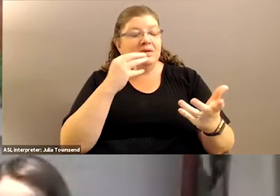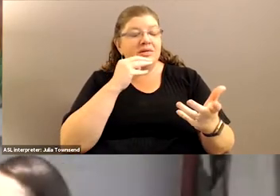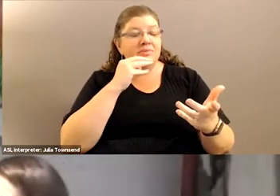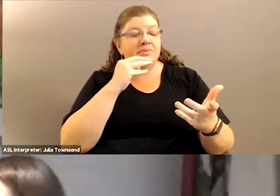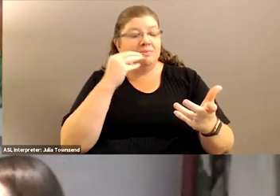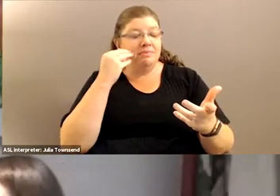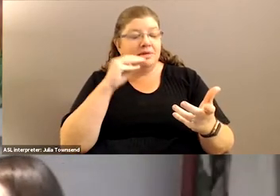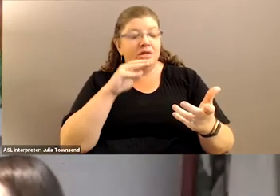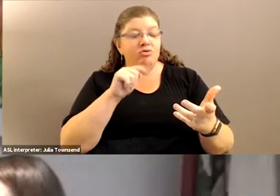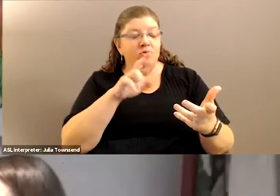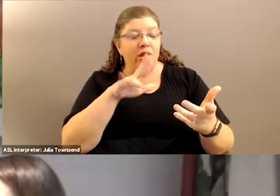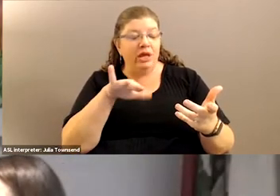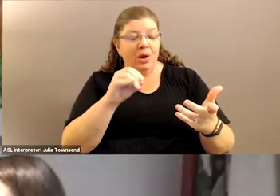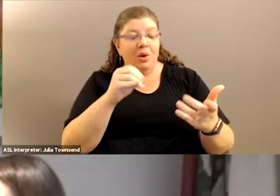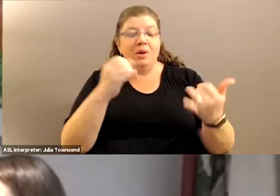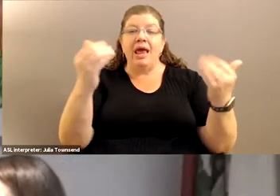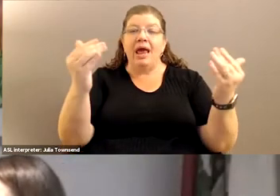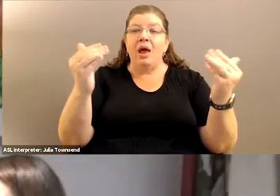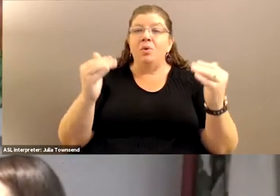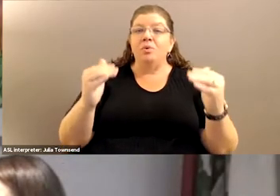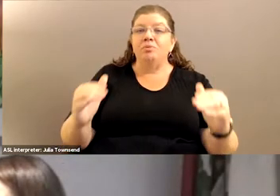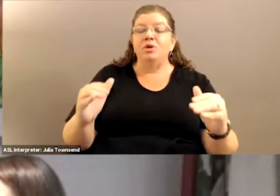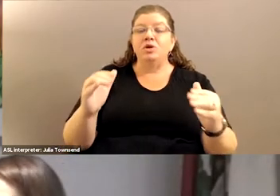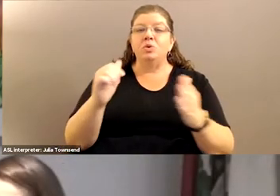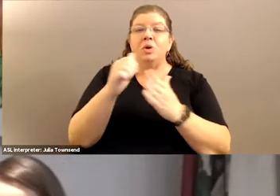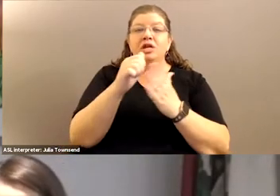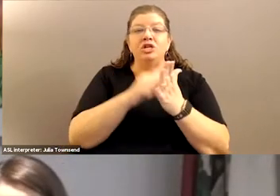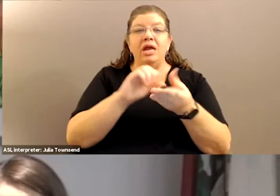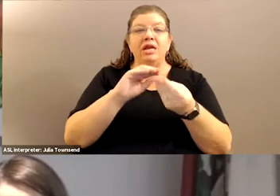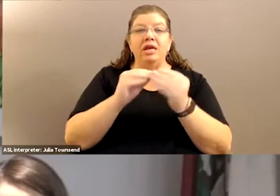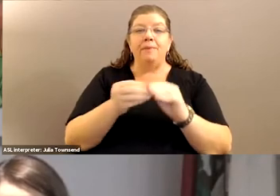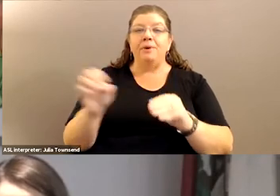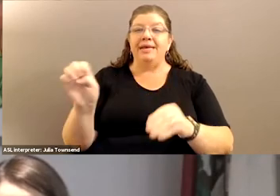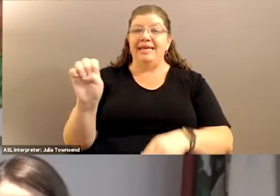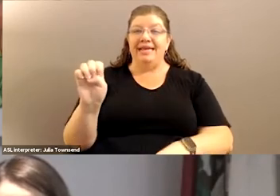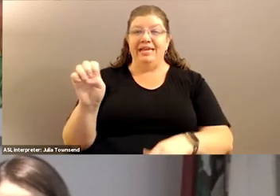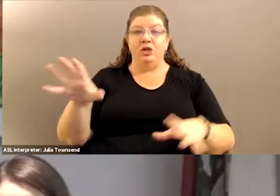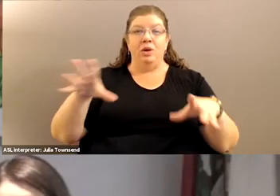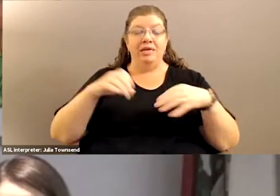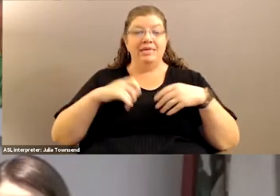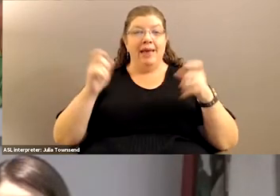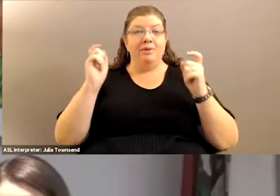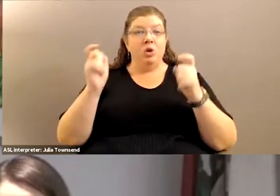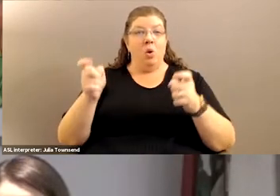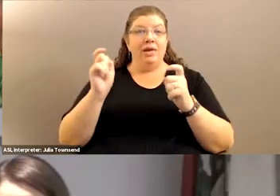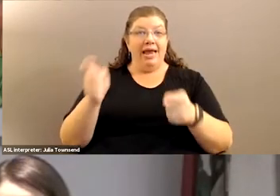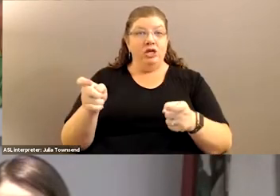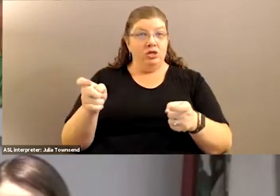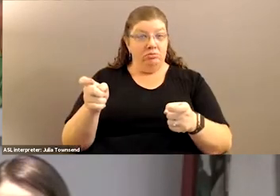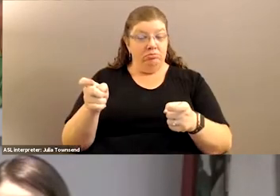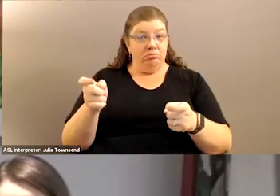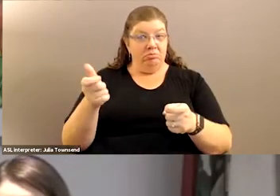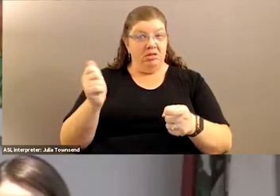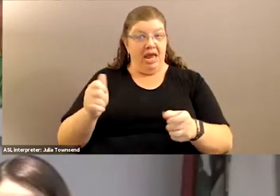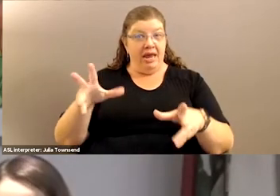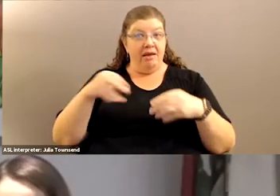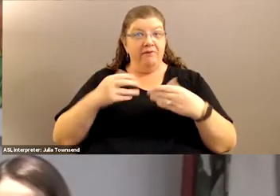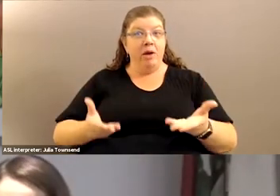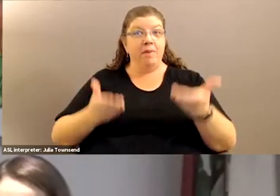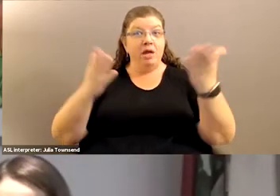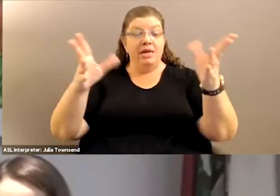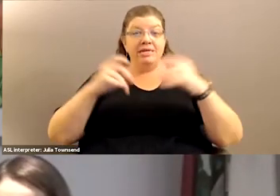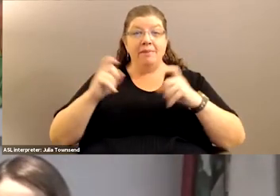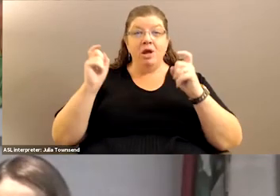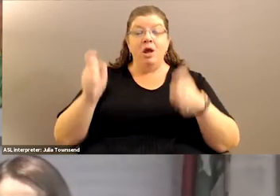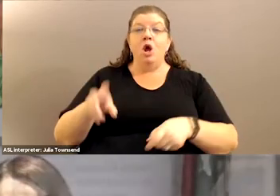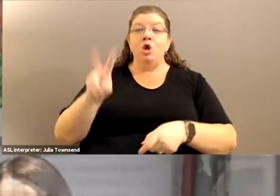board members we're going on now to agenda item e to accept donations is there a motion to accept the donation of